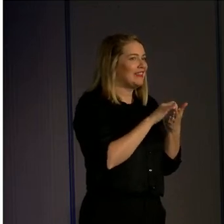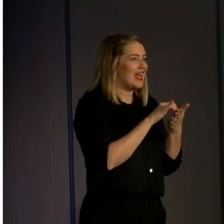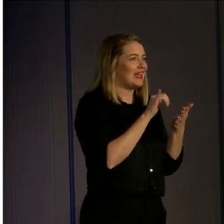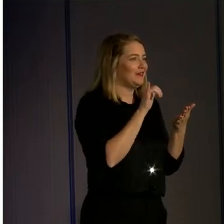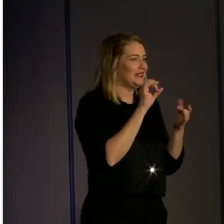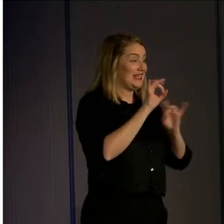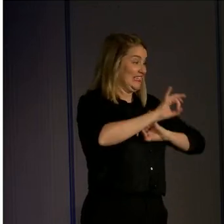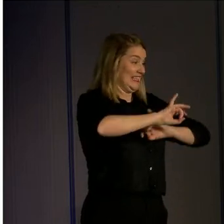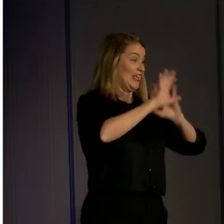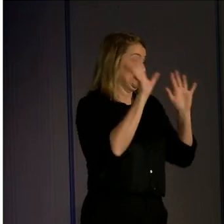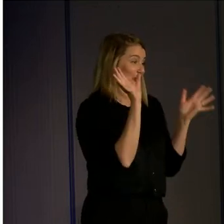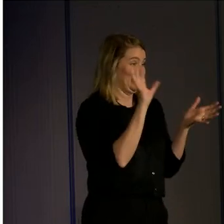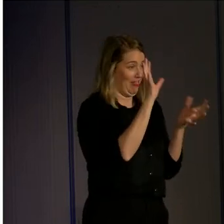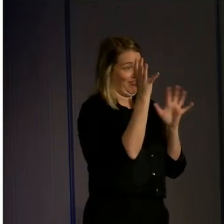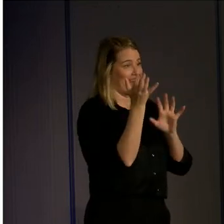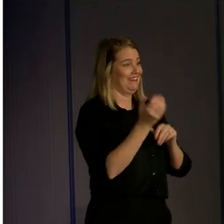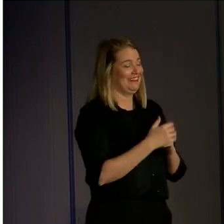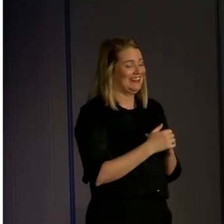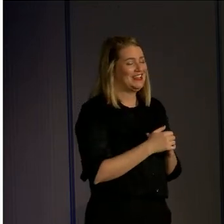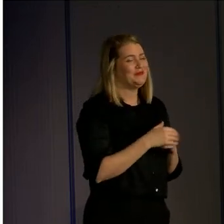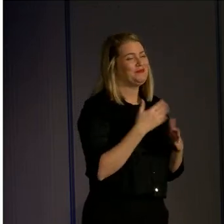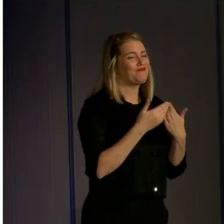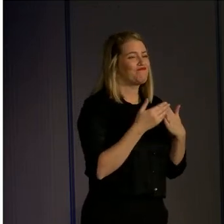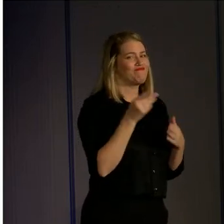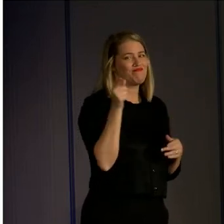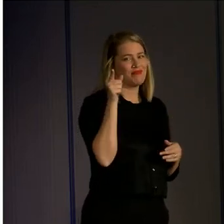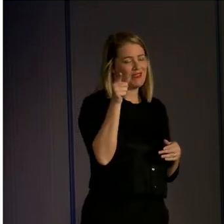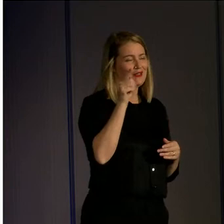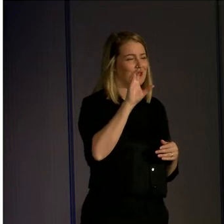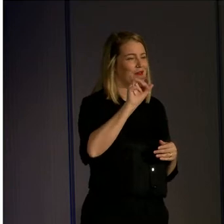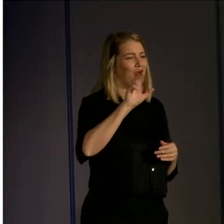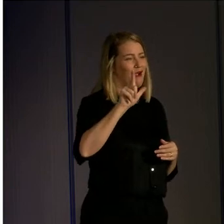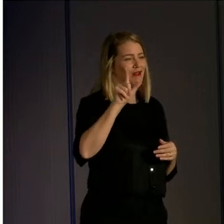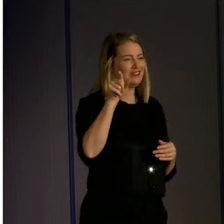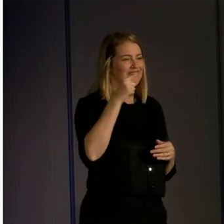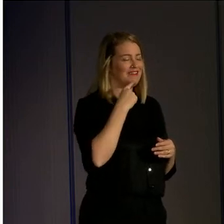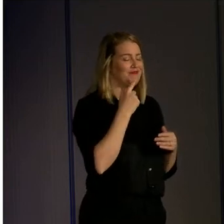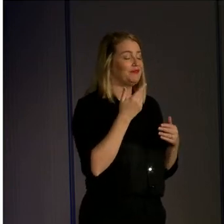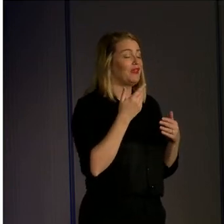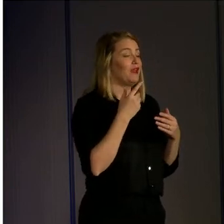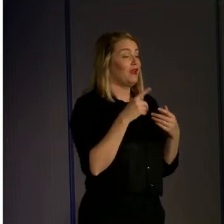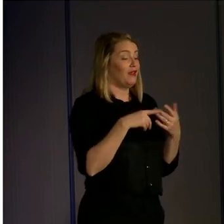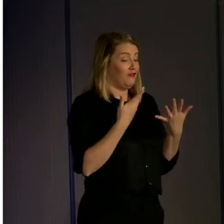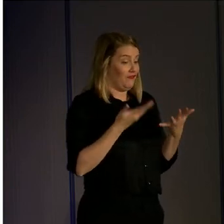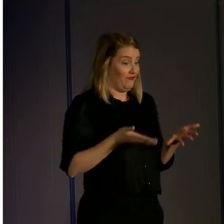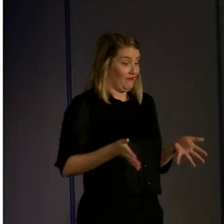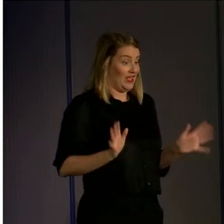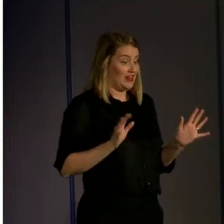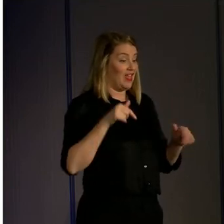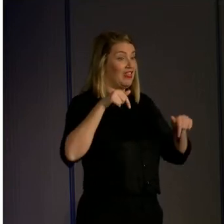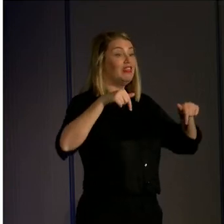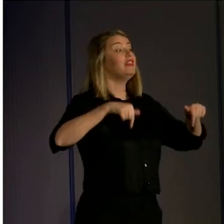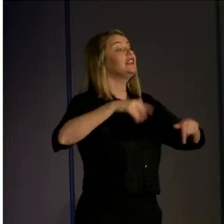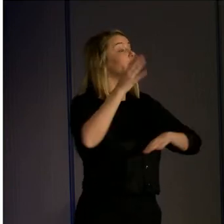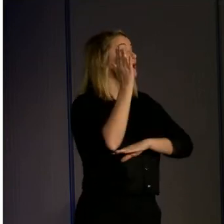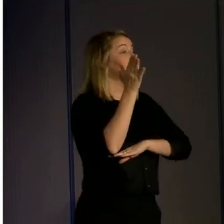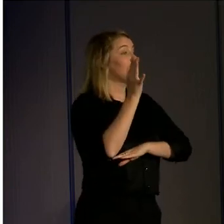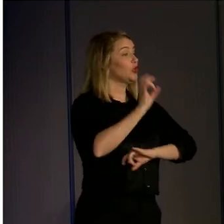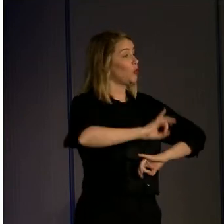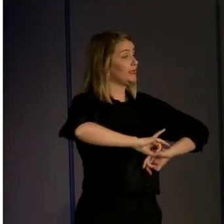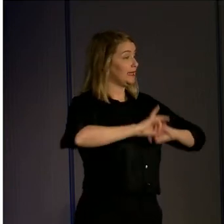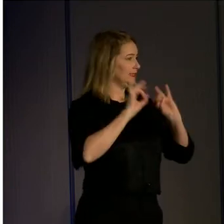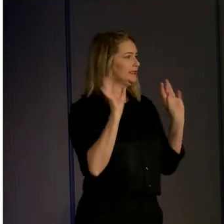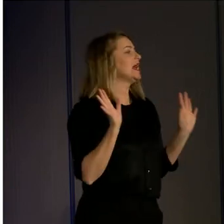disaster. So Carl wrote afterwards, he said, this presentation was an absolute disaster,